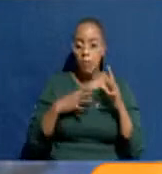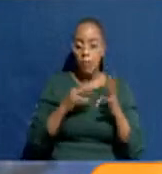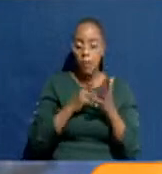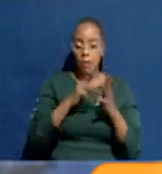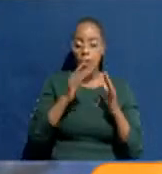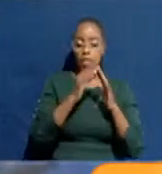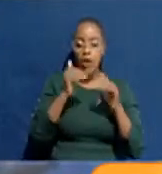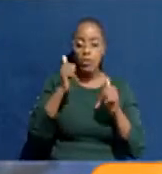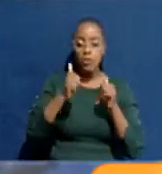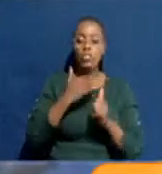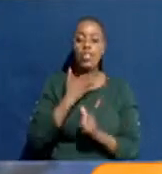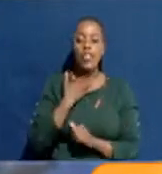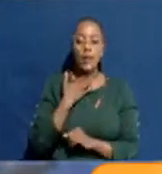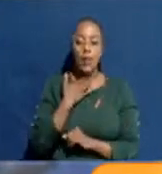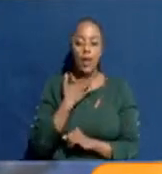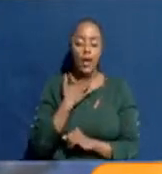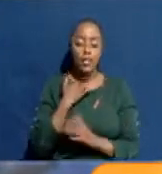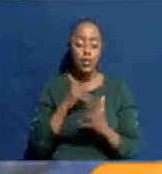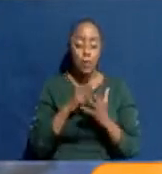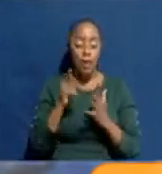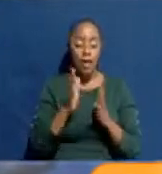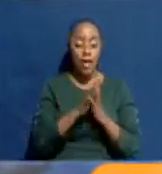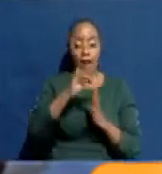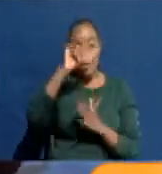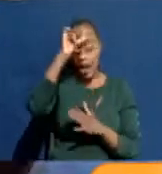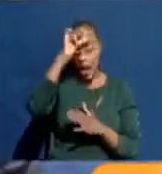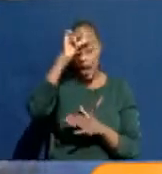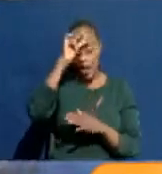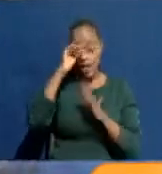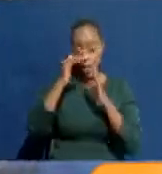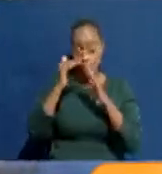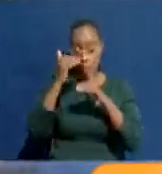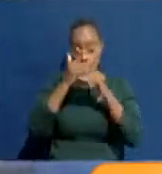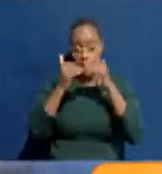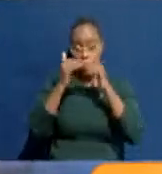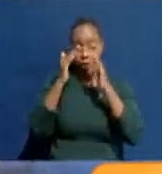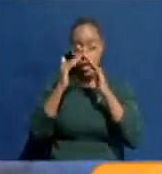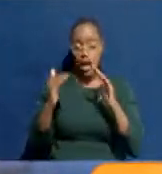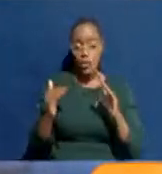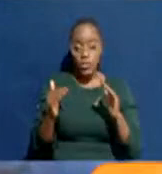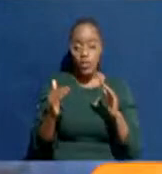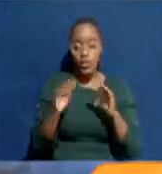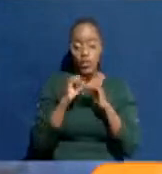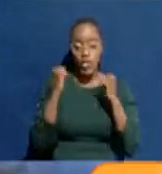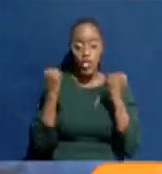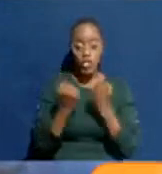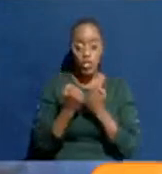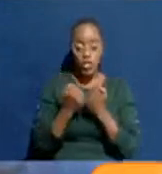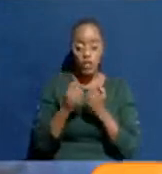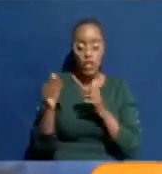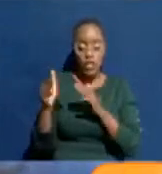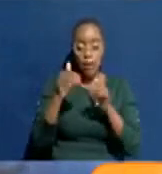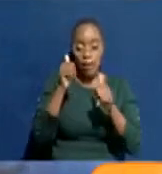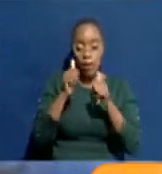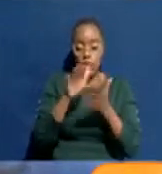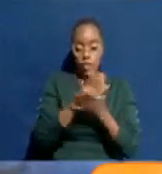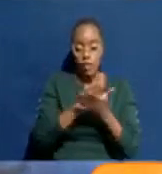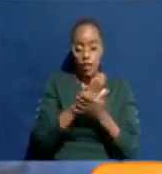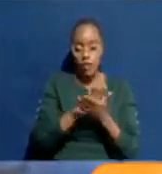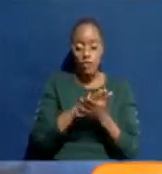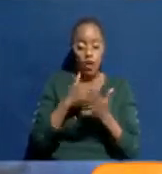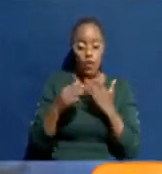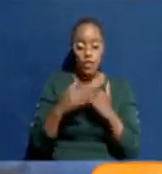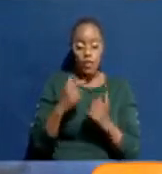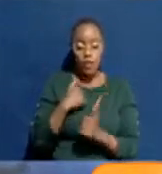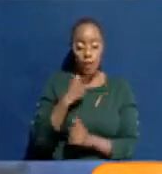of houses they want, and government does housing, you know, the socio and the mechanisms around it. Mm-hmm. What I see